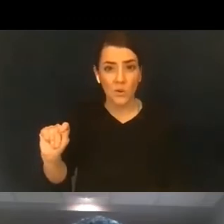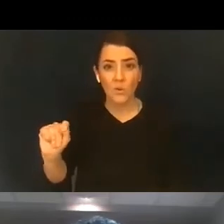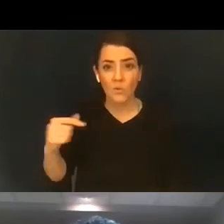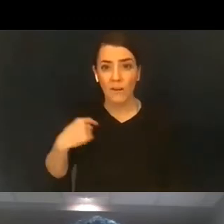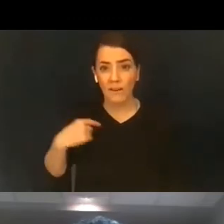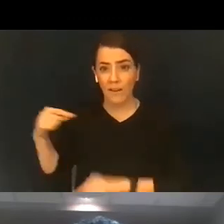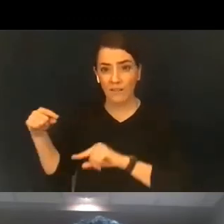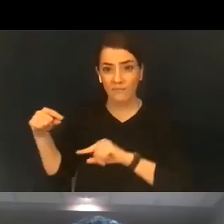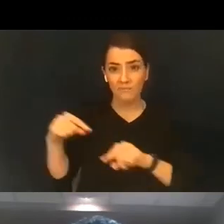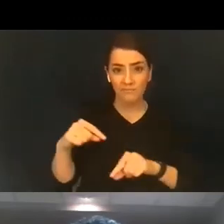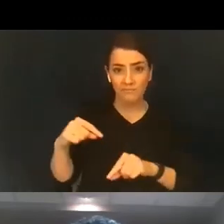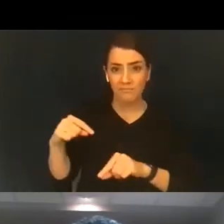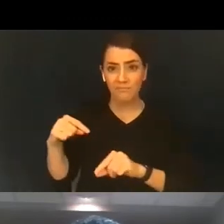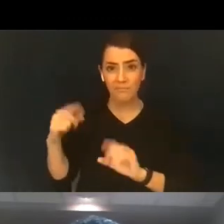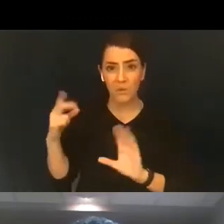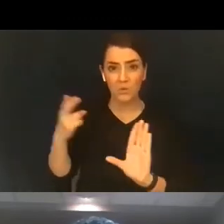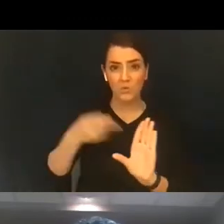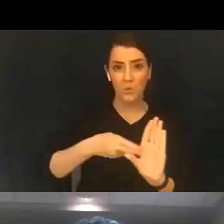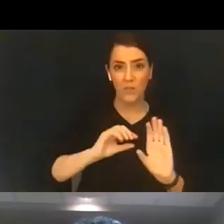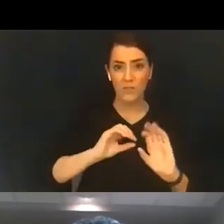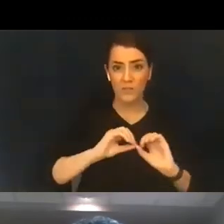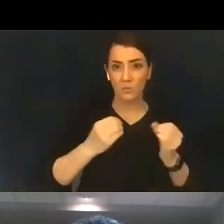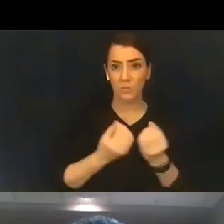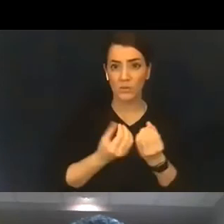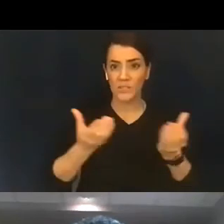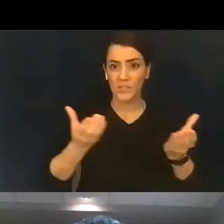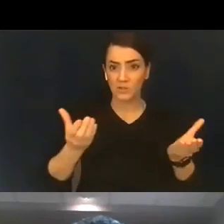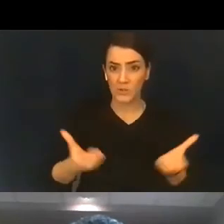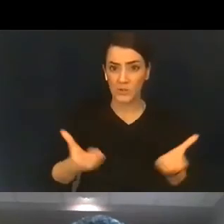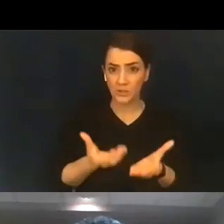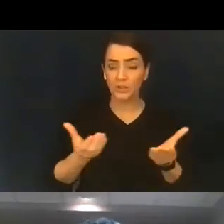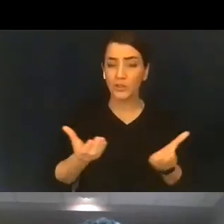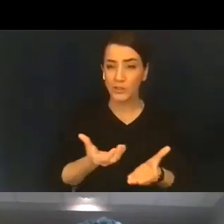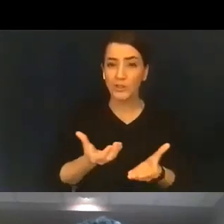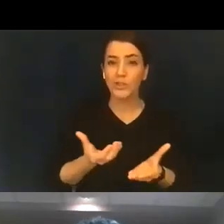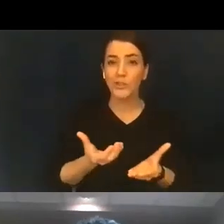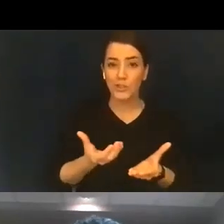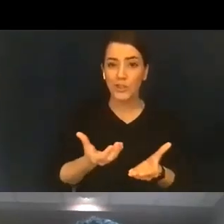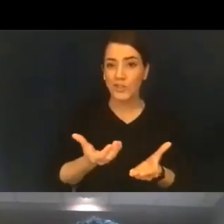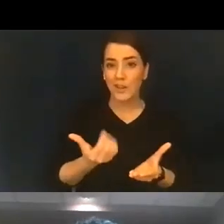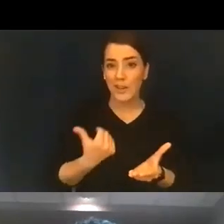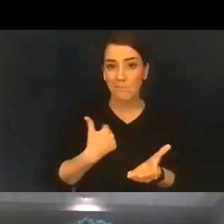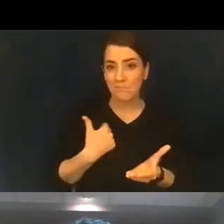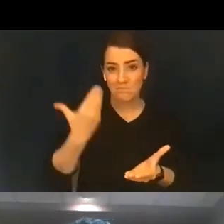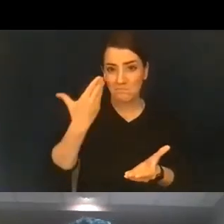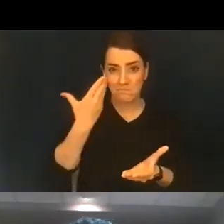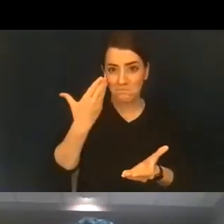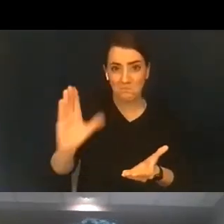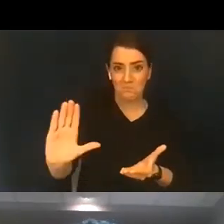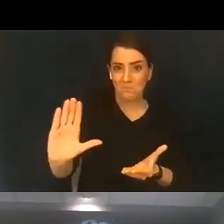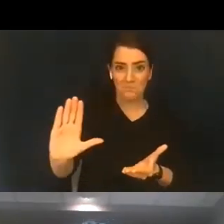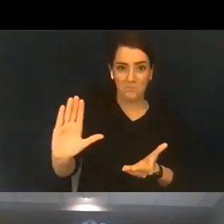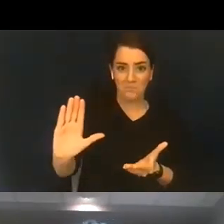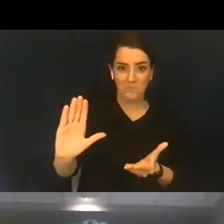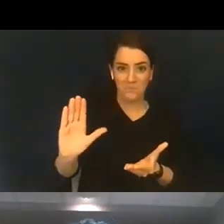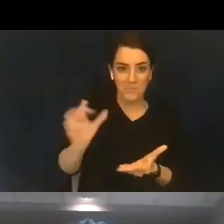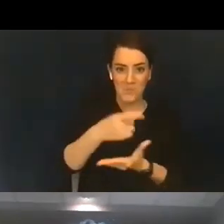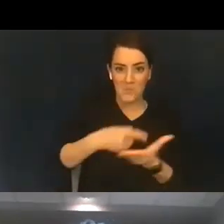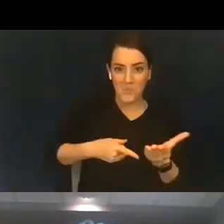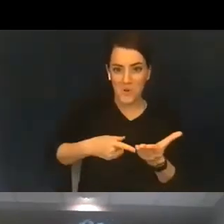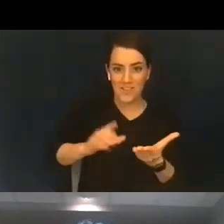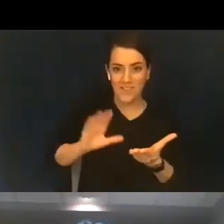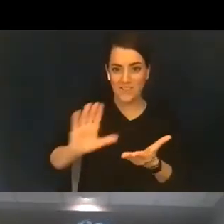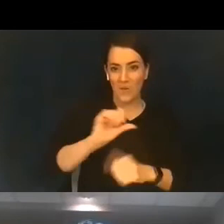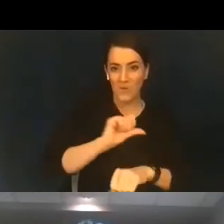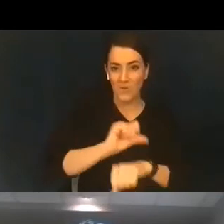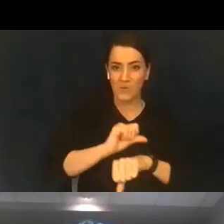were doing this odd thing called lobbying for recognition. And I didn't, and I'm not someone that